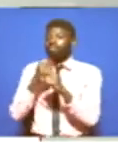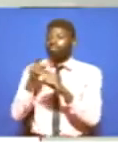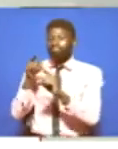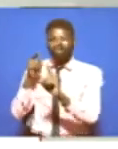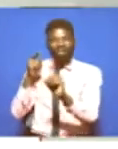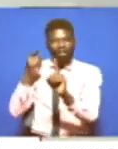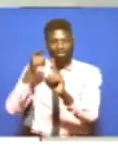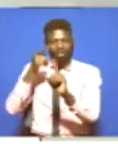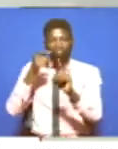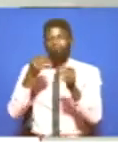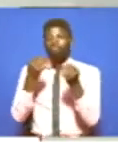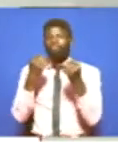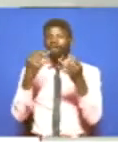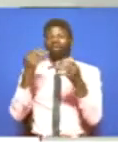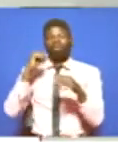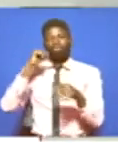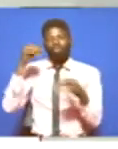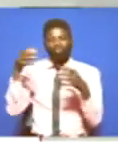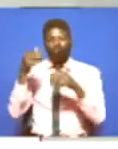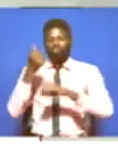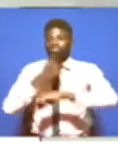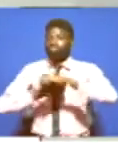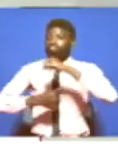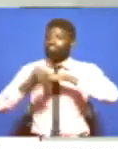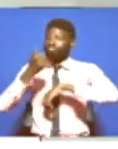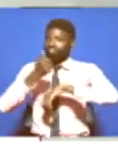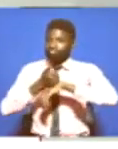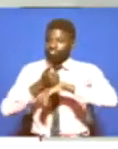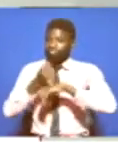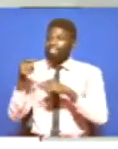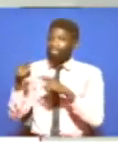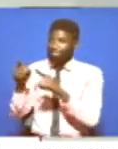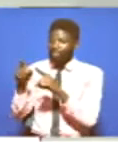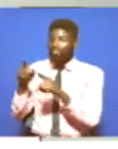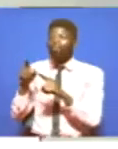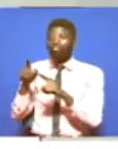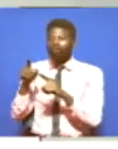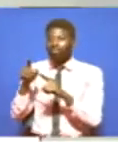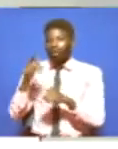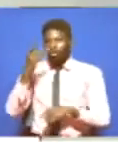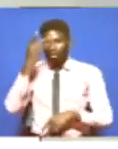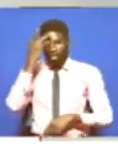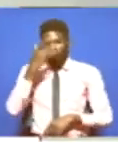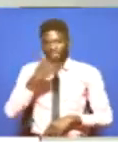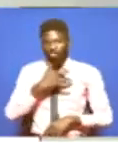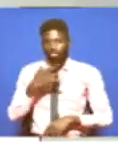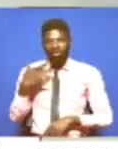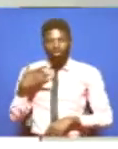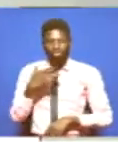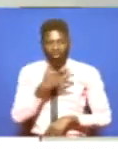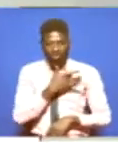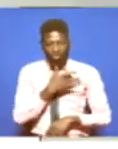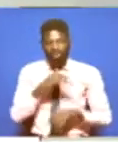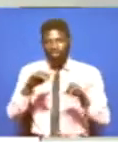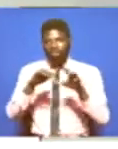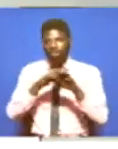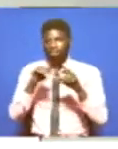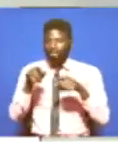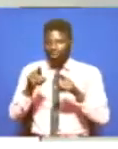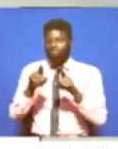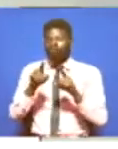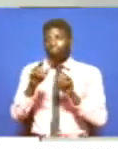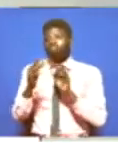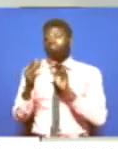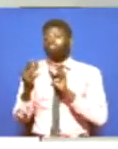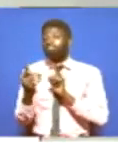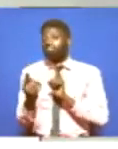in Kenya. For a man who is a staunch Roman Catholic, he has had the pleasure of being granted an audience by the Pope. In